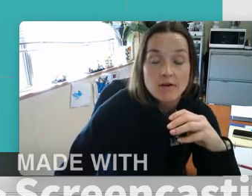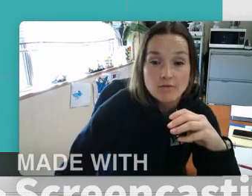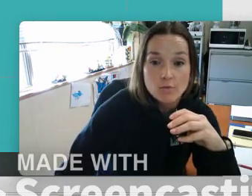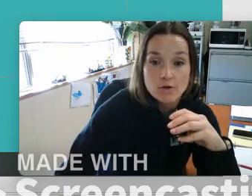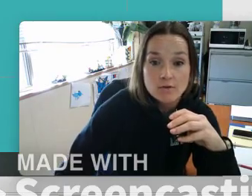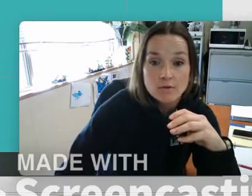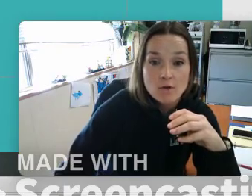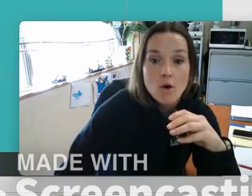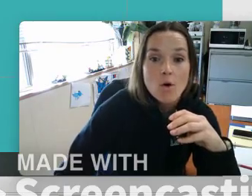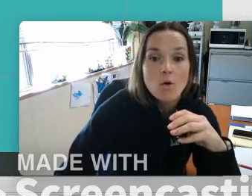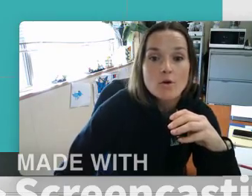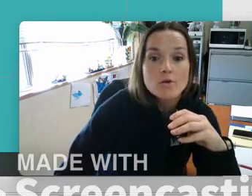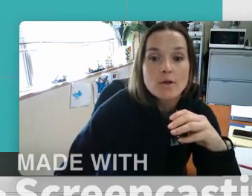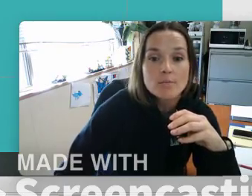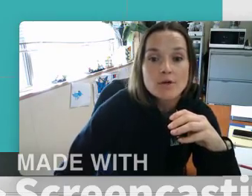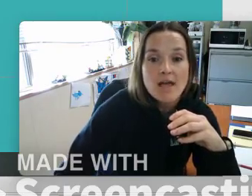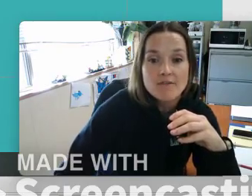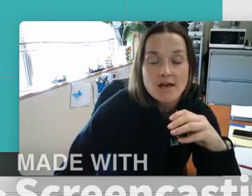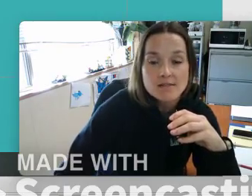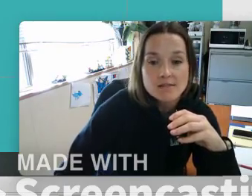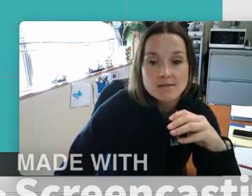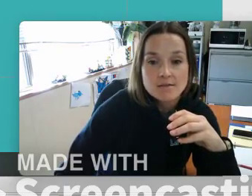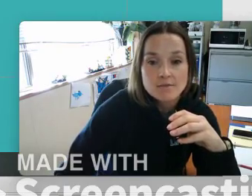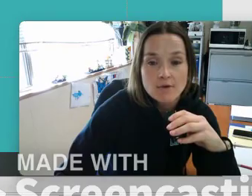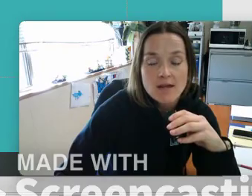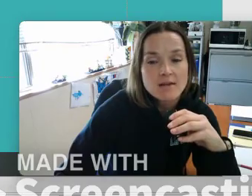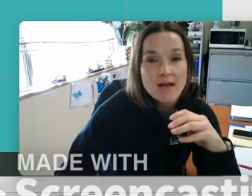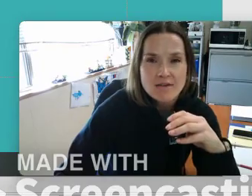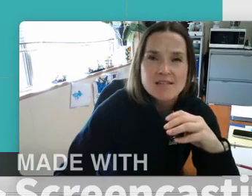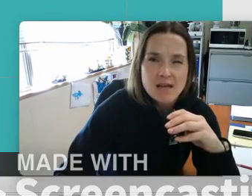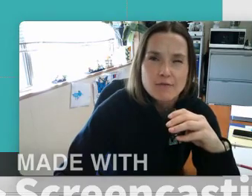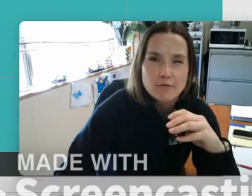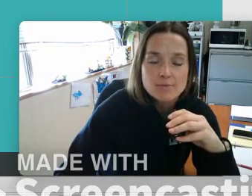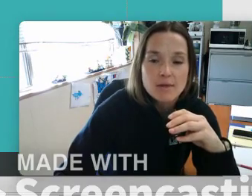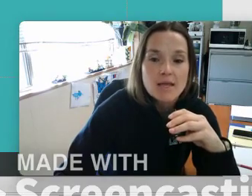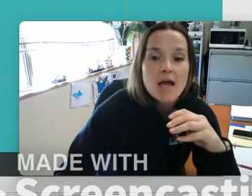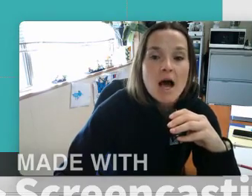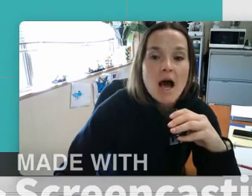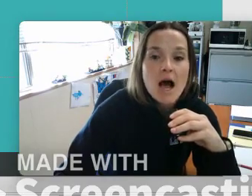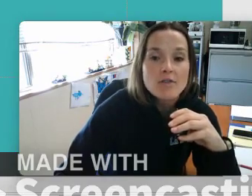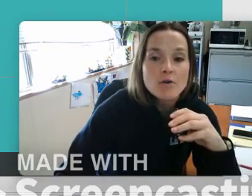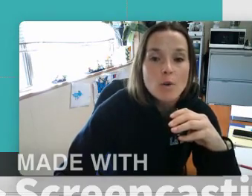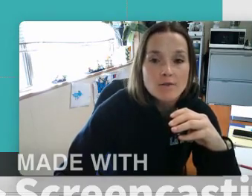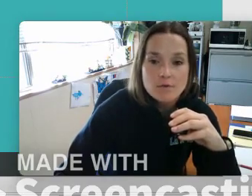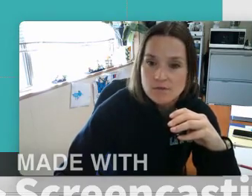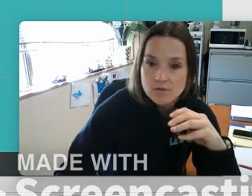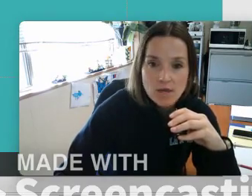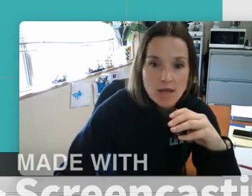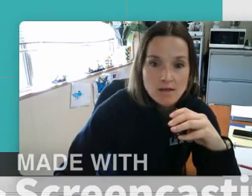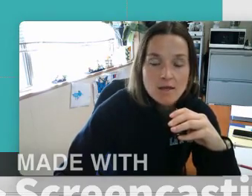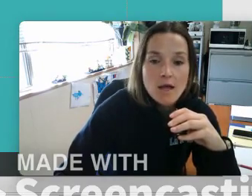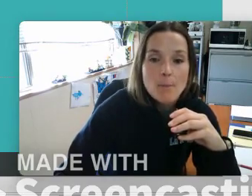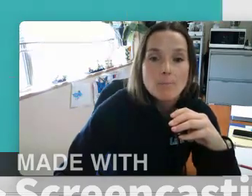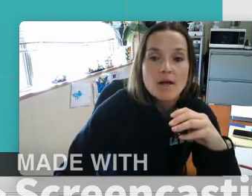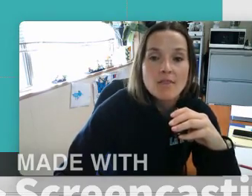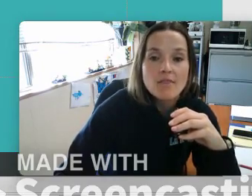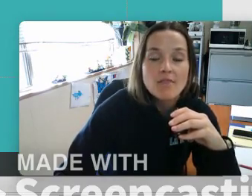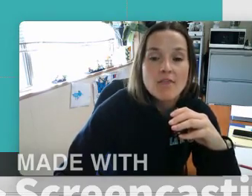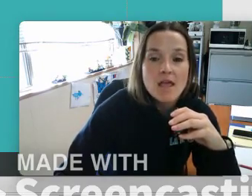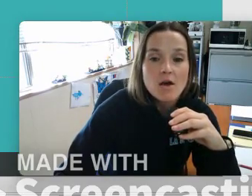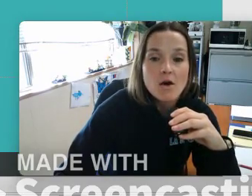front of the word, or you can put FS, right? FS standing for fingerspelling. Either one of those is okay,